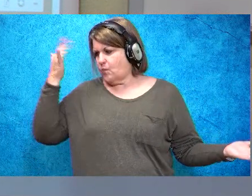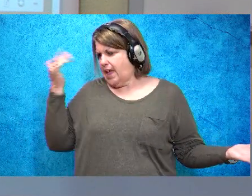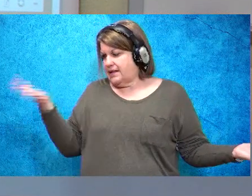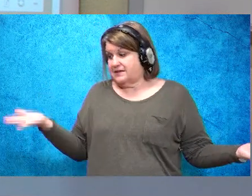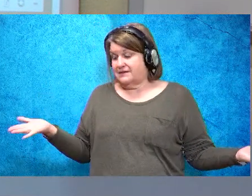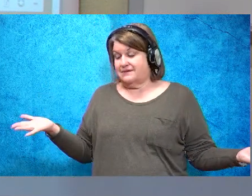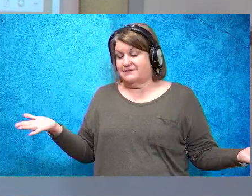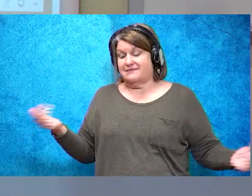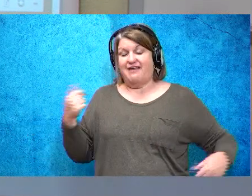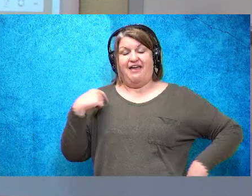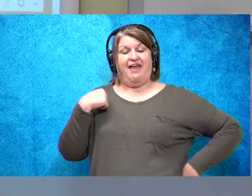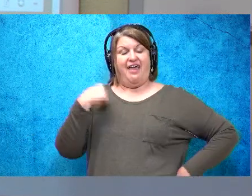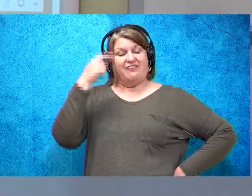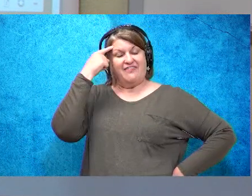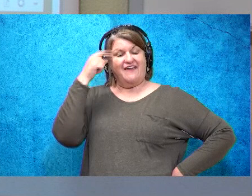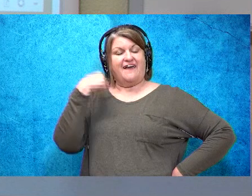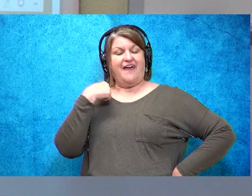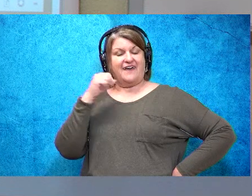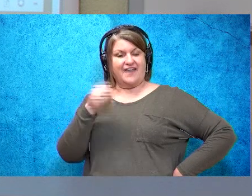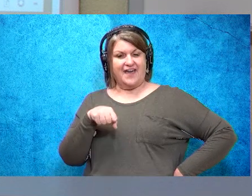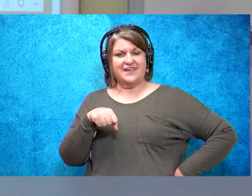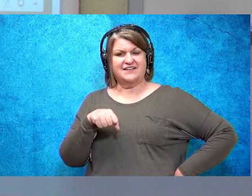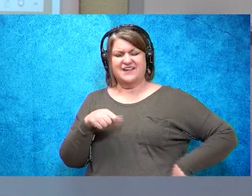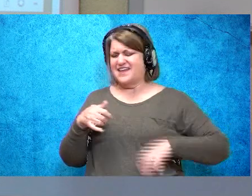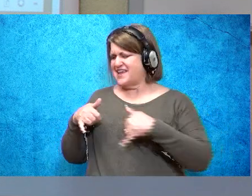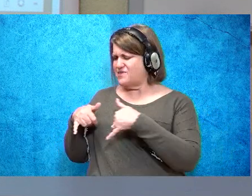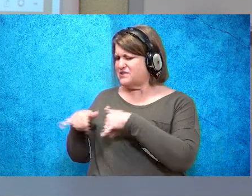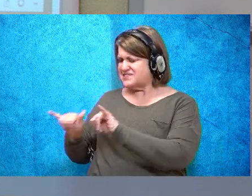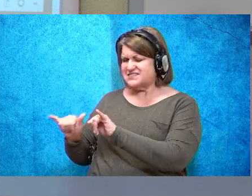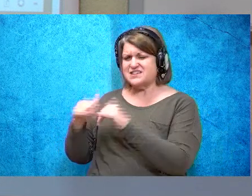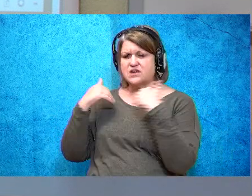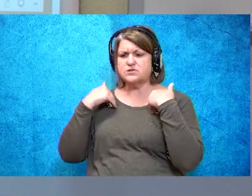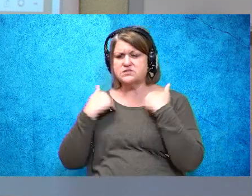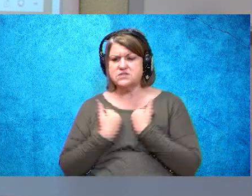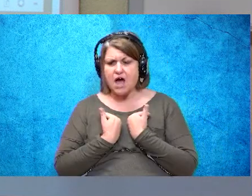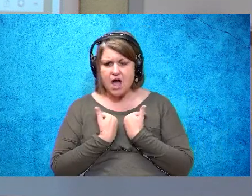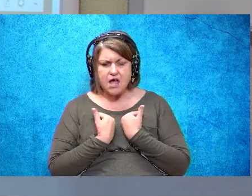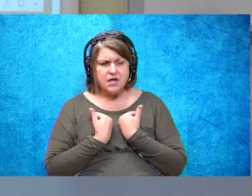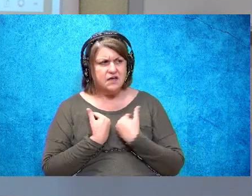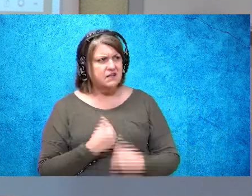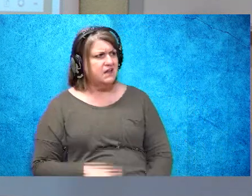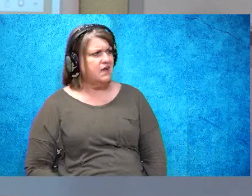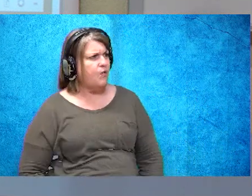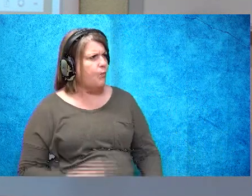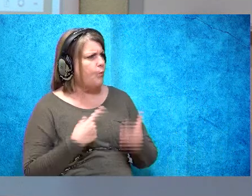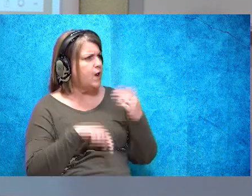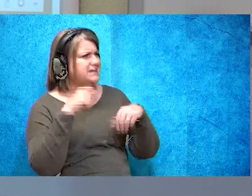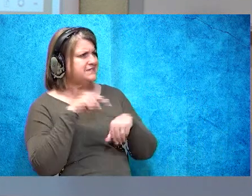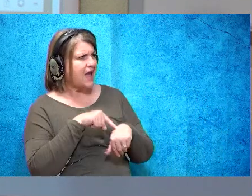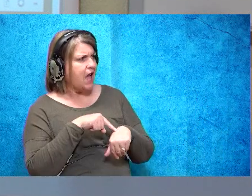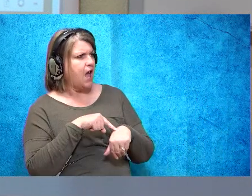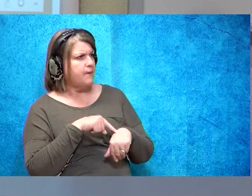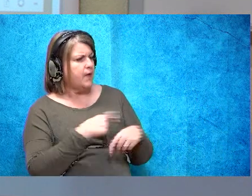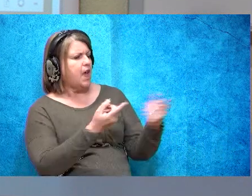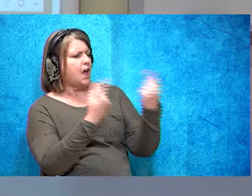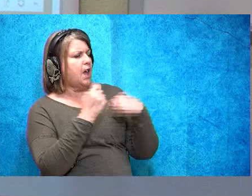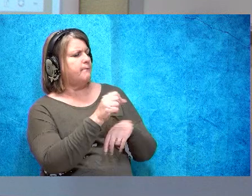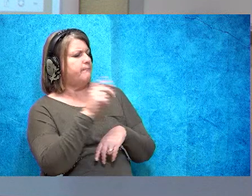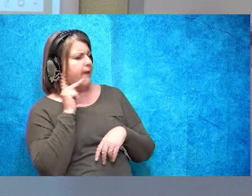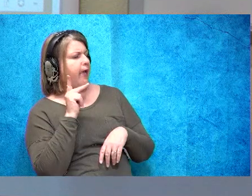I think I can think of one. He was still tired. Remember, he said, what time is it? Come back and get